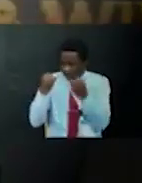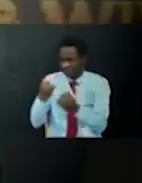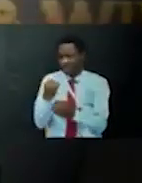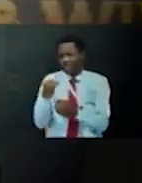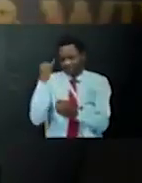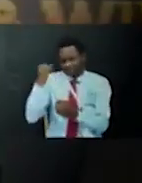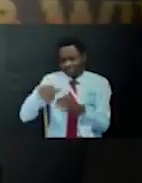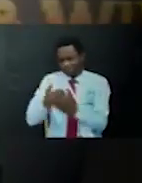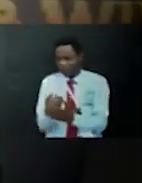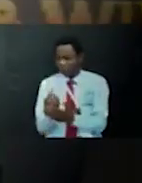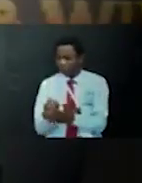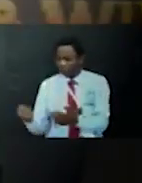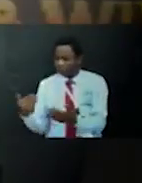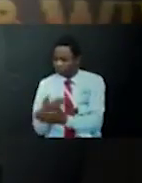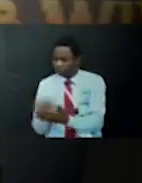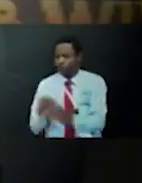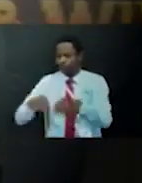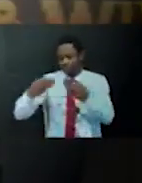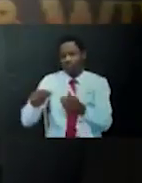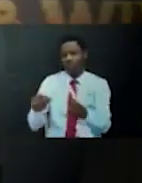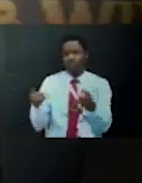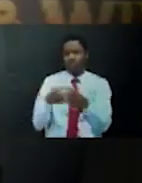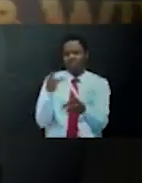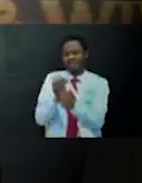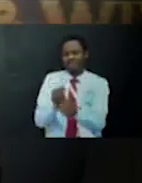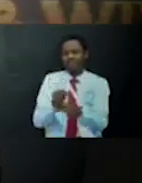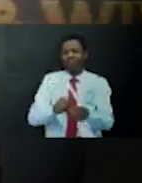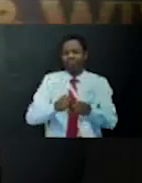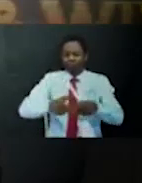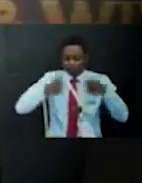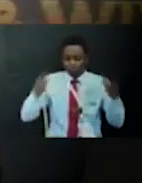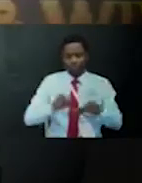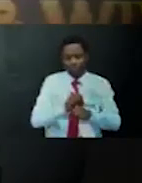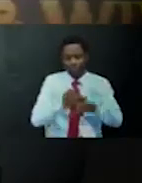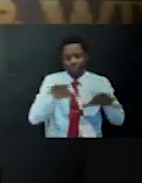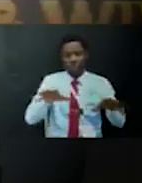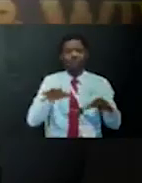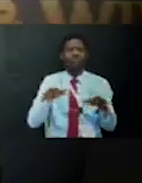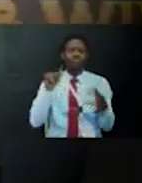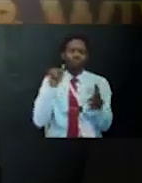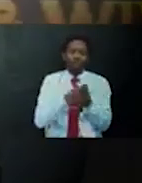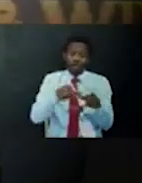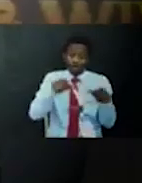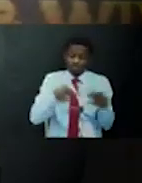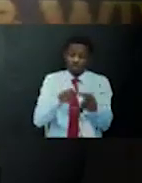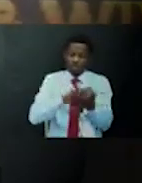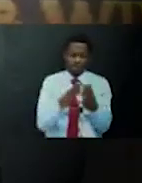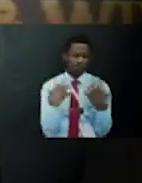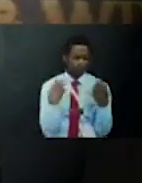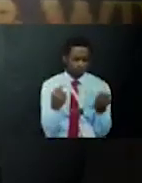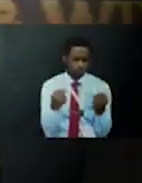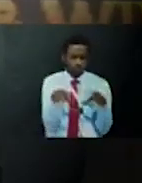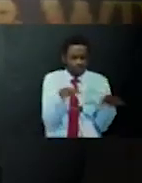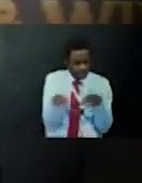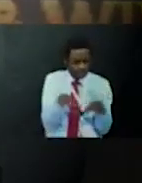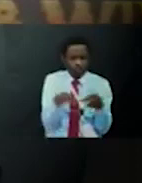impact. A local church then will be more vibrant when we concentrate and re-quicken it. A